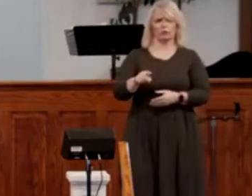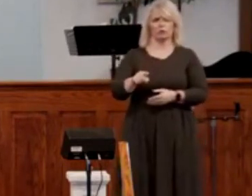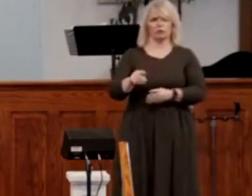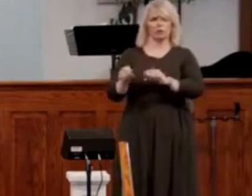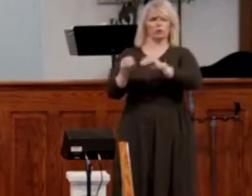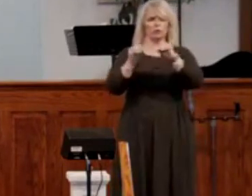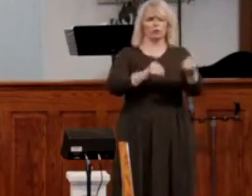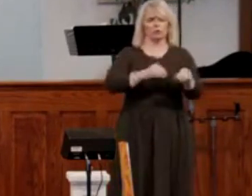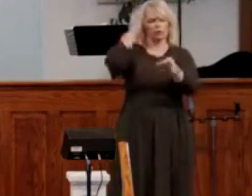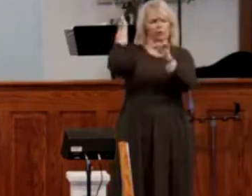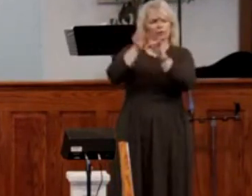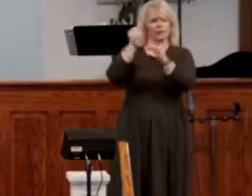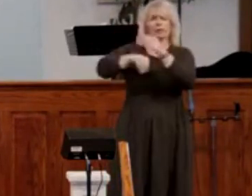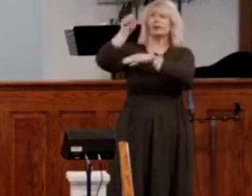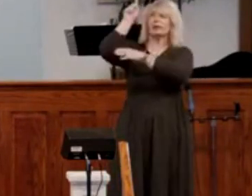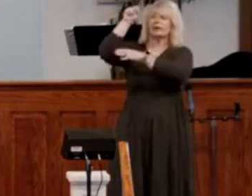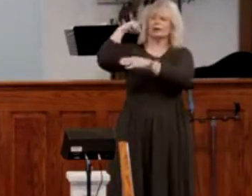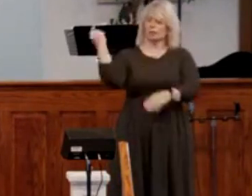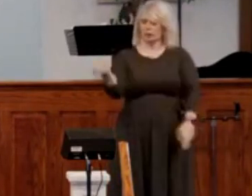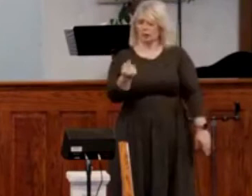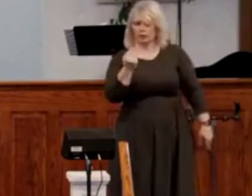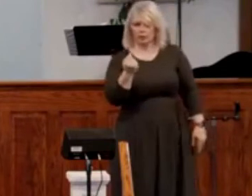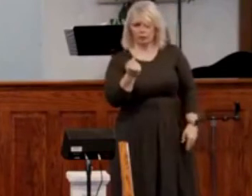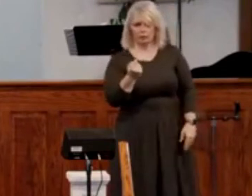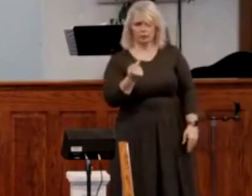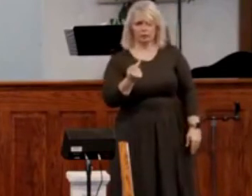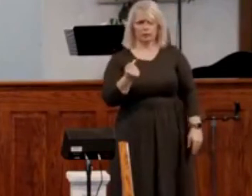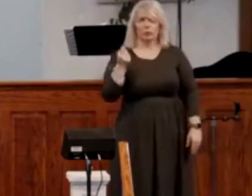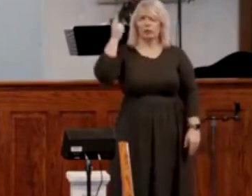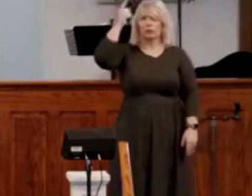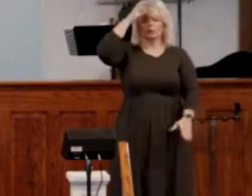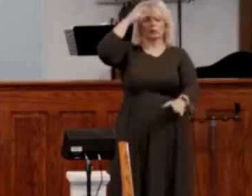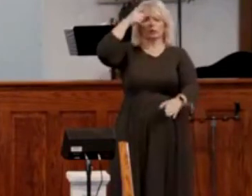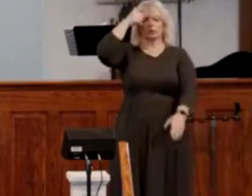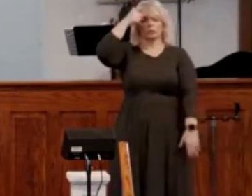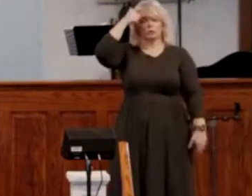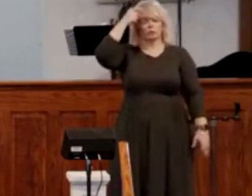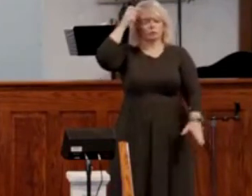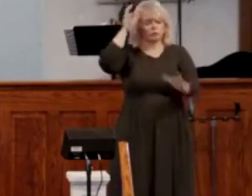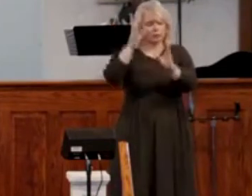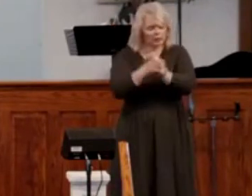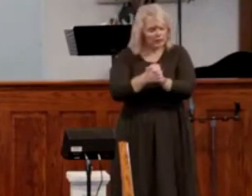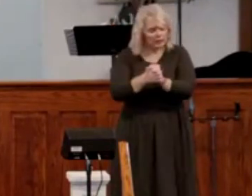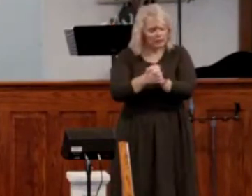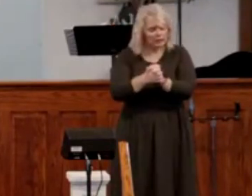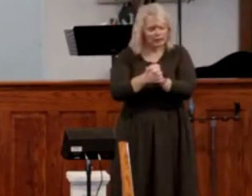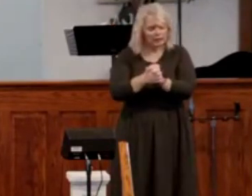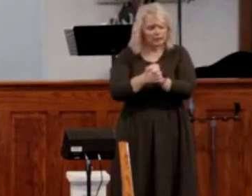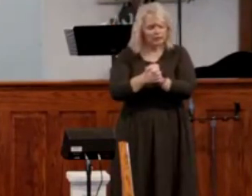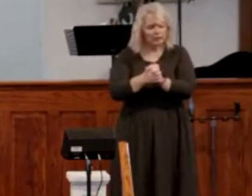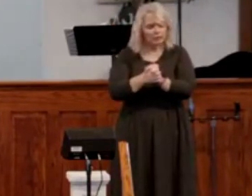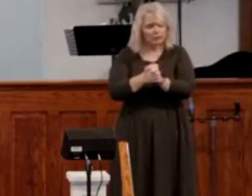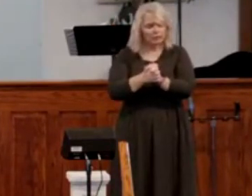that God raised him from the dead and you declare that he is Lord? If not, we'd love to talk to you today.